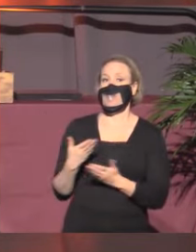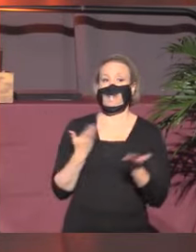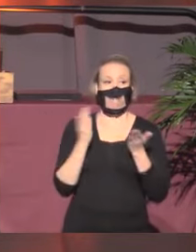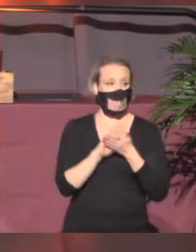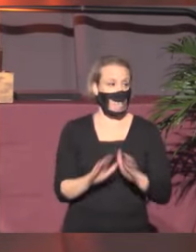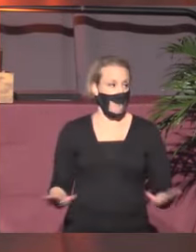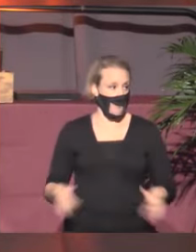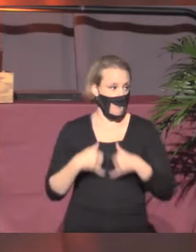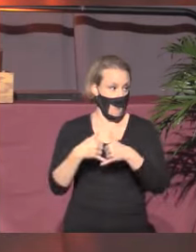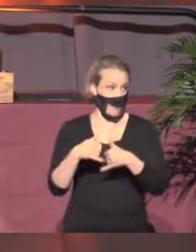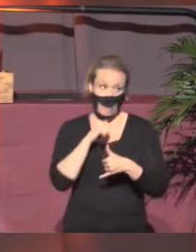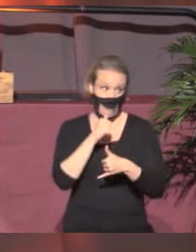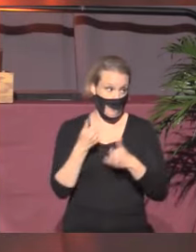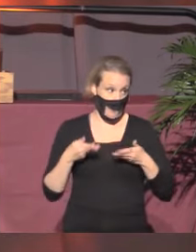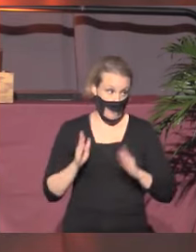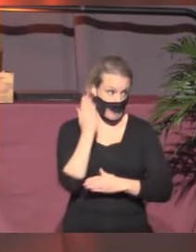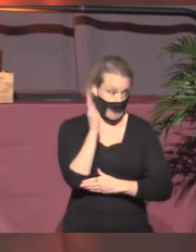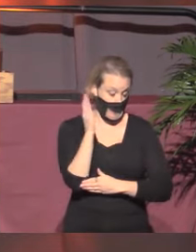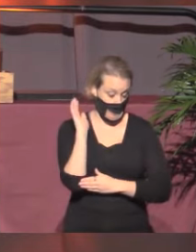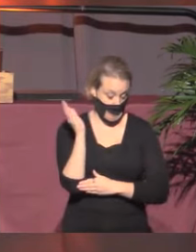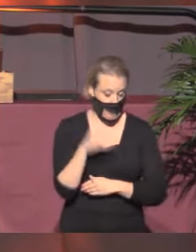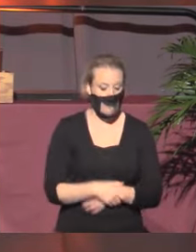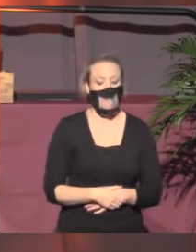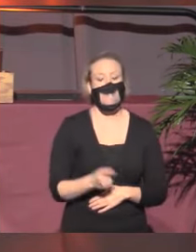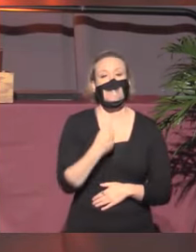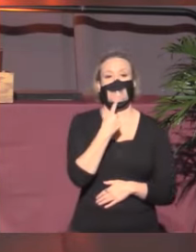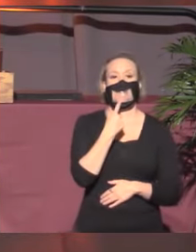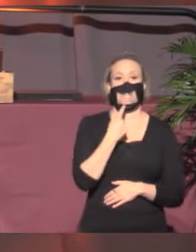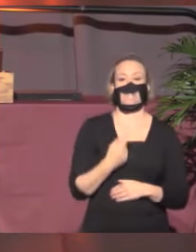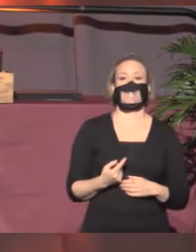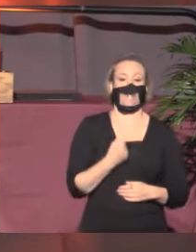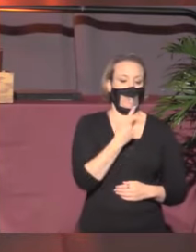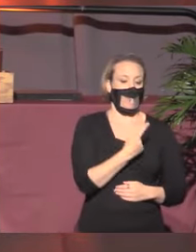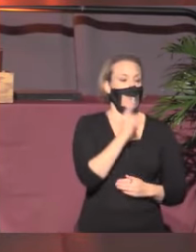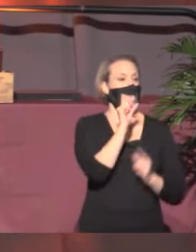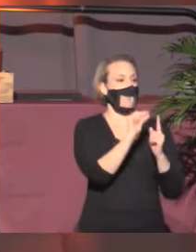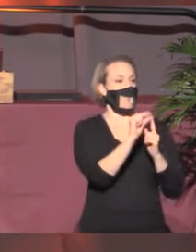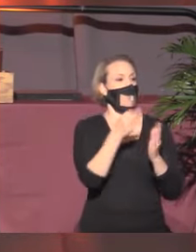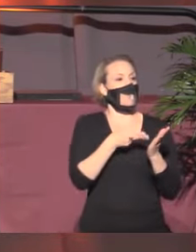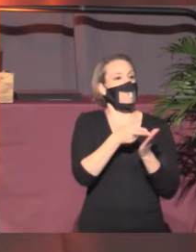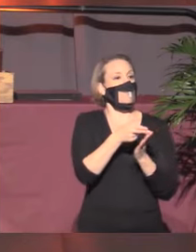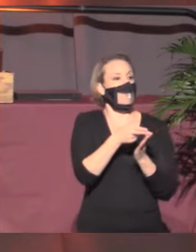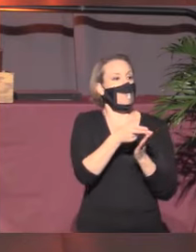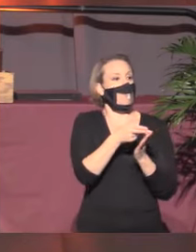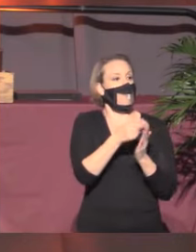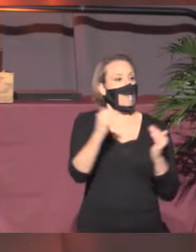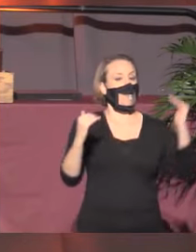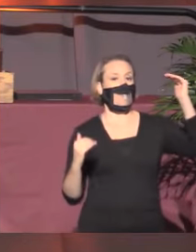he said, and I quote, "One word of truth outweighs the world."